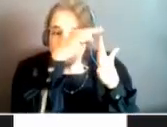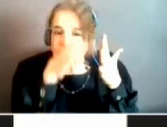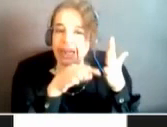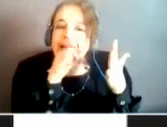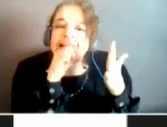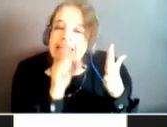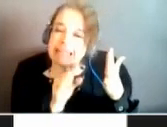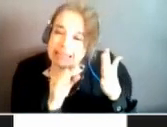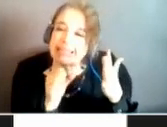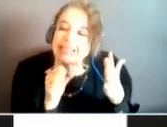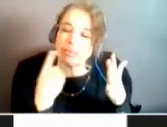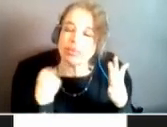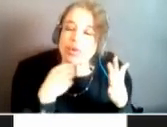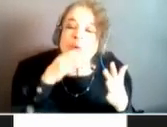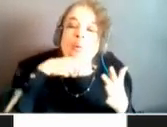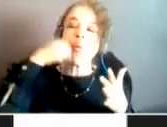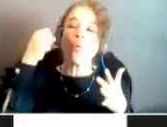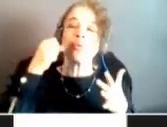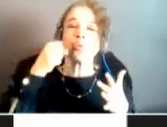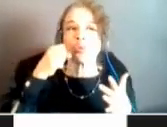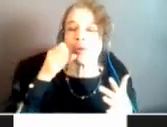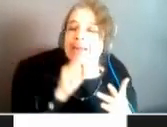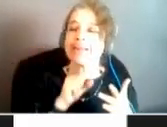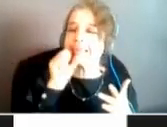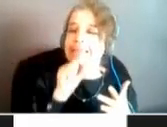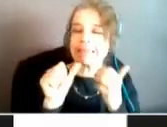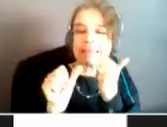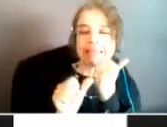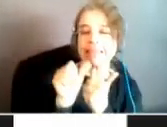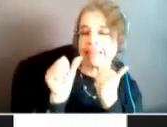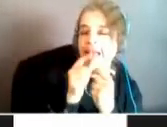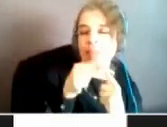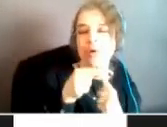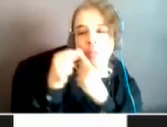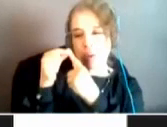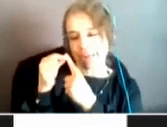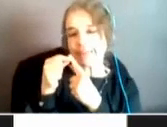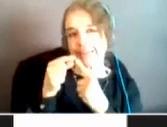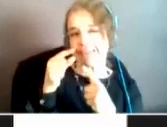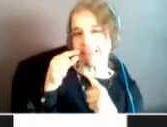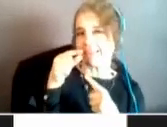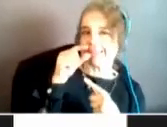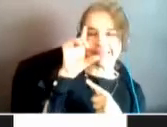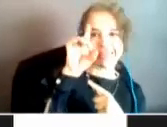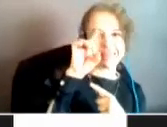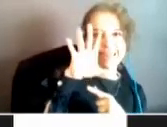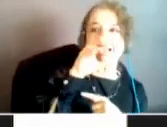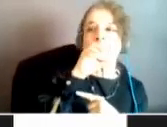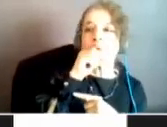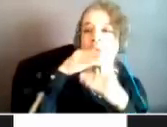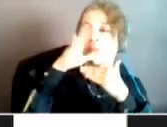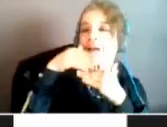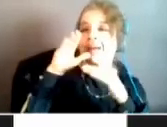age, as we said, older age is a risk factor, especially, as I said, in the 85 plus age